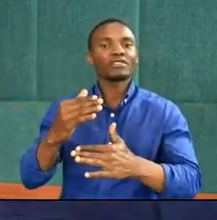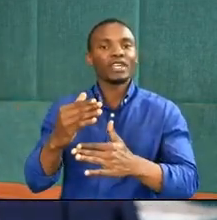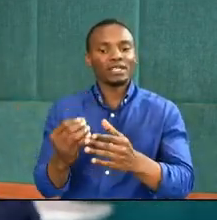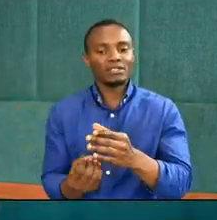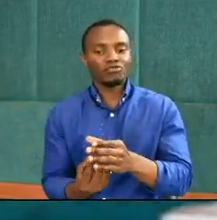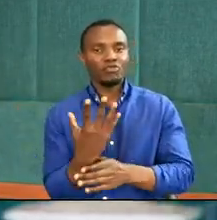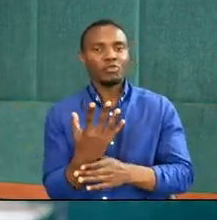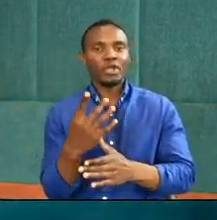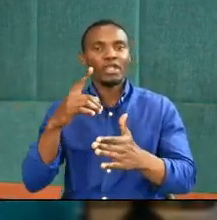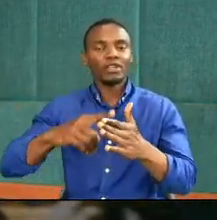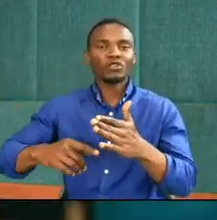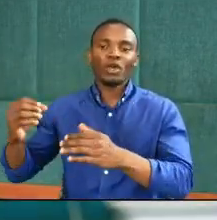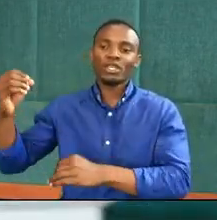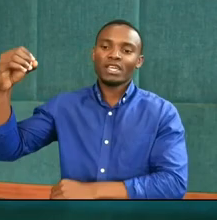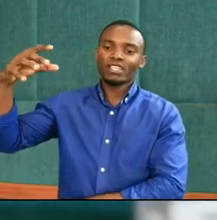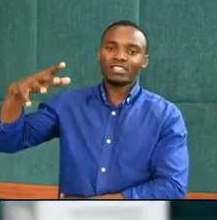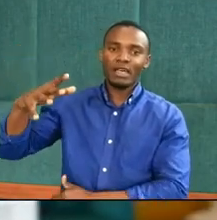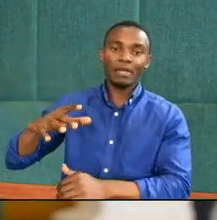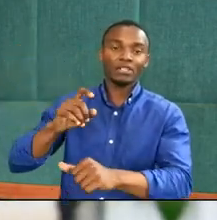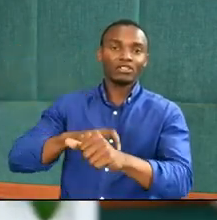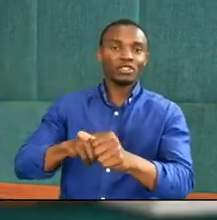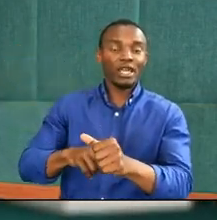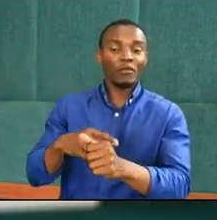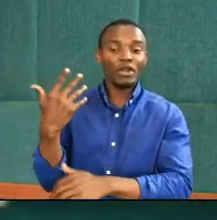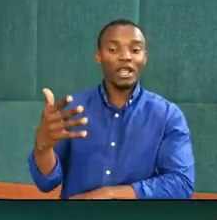So when the leaves starts to come out,